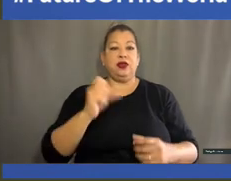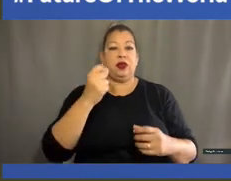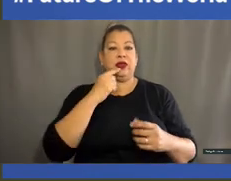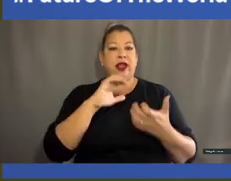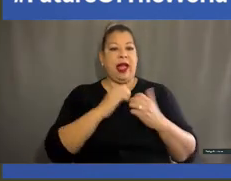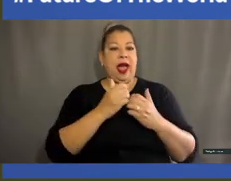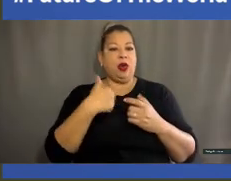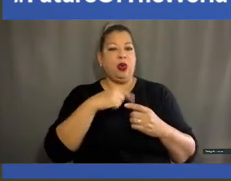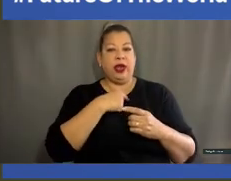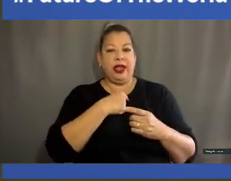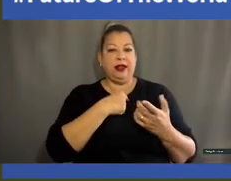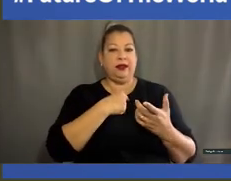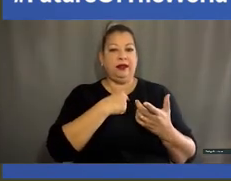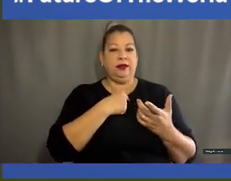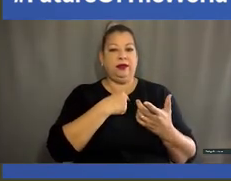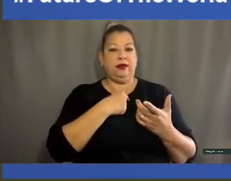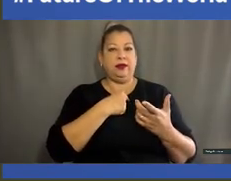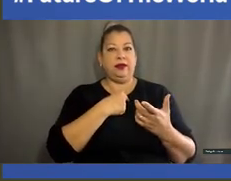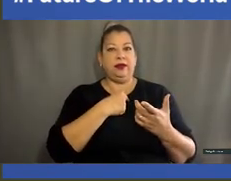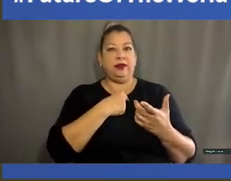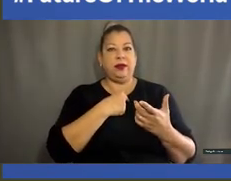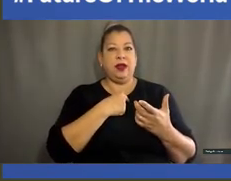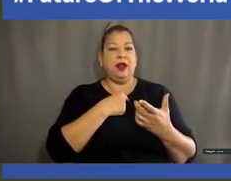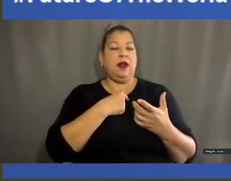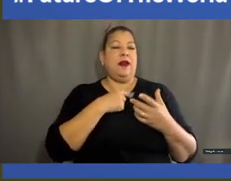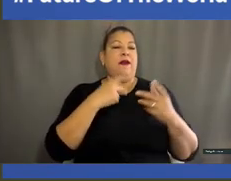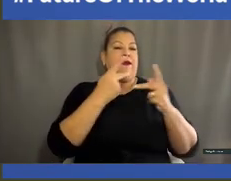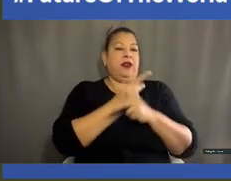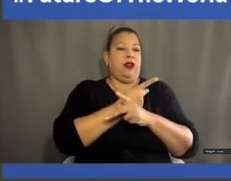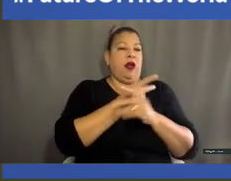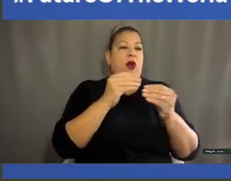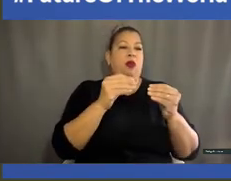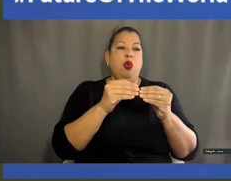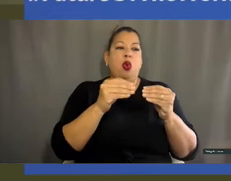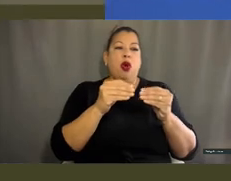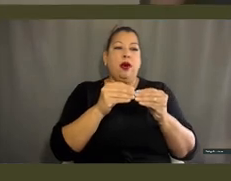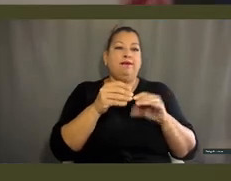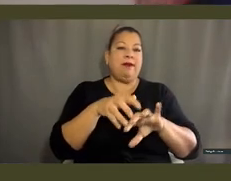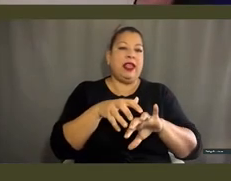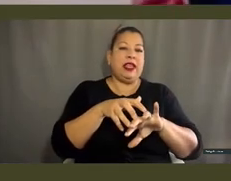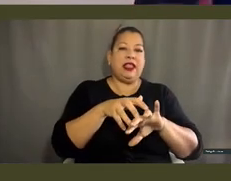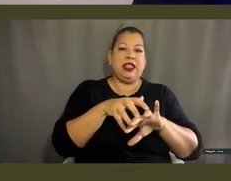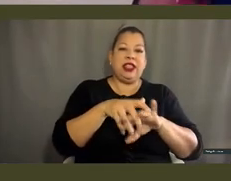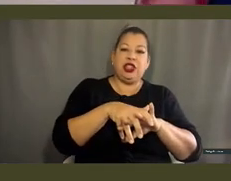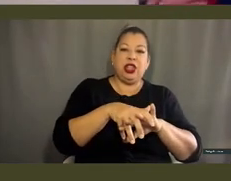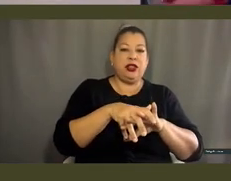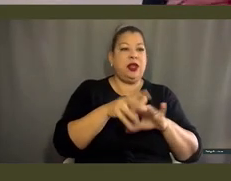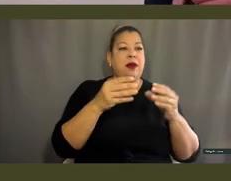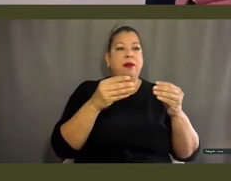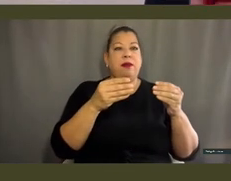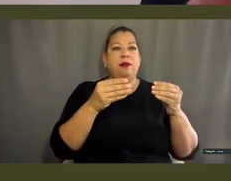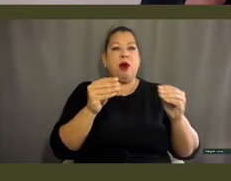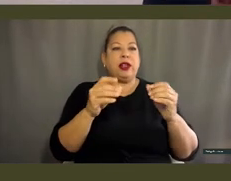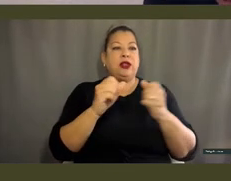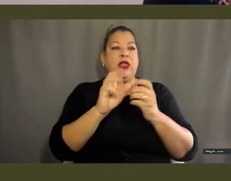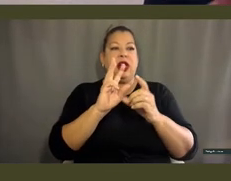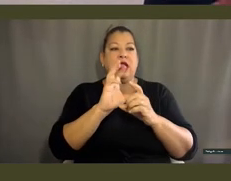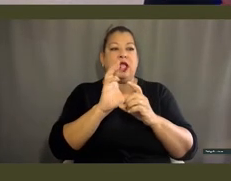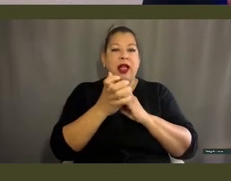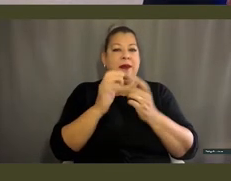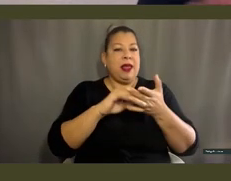more indigenous knowledge in climate solutions? Because obviously indigenous knowledge, there are people on the ground who